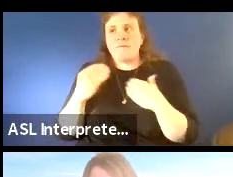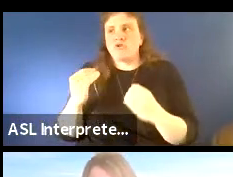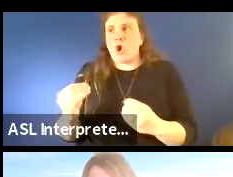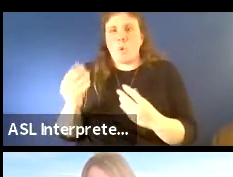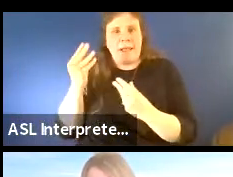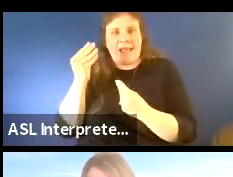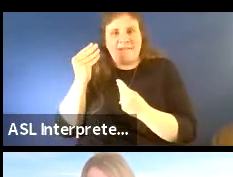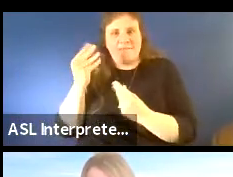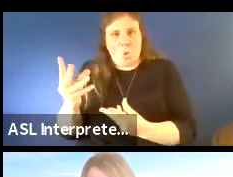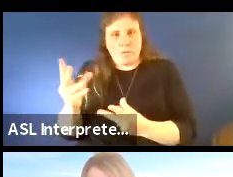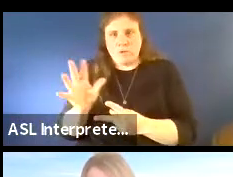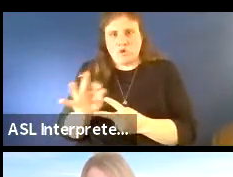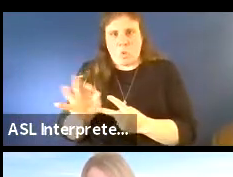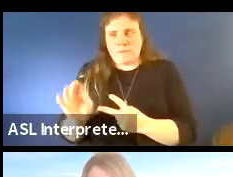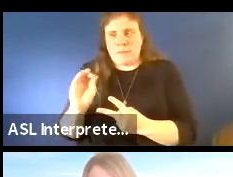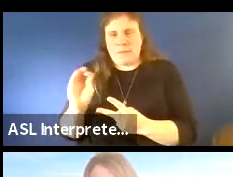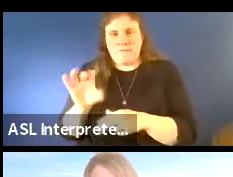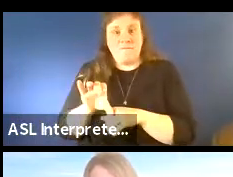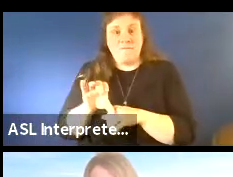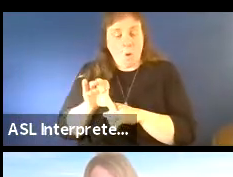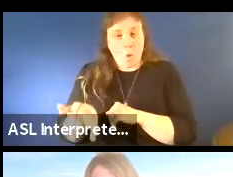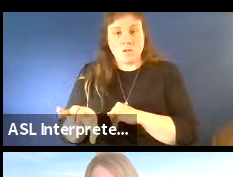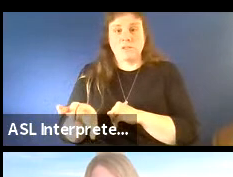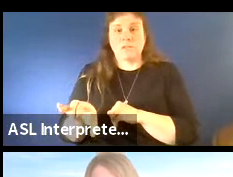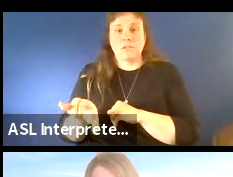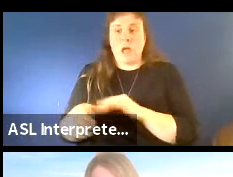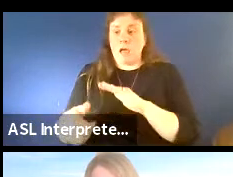Frankly, they were forced to